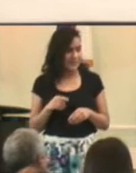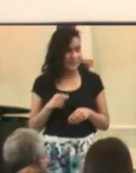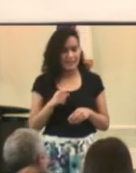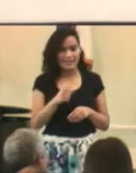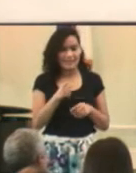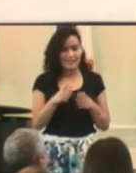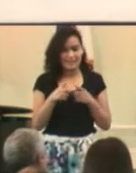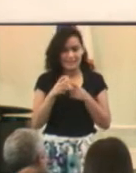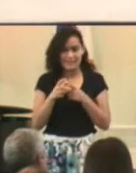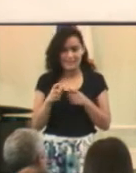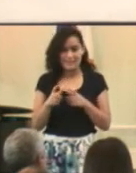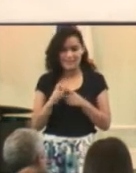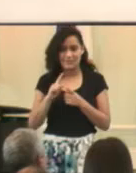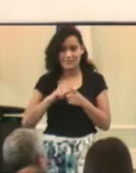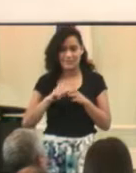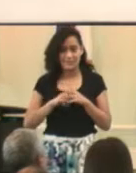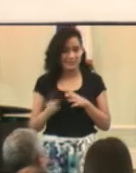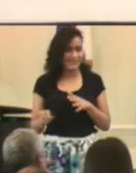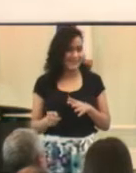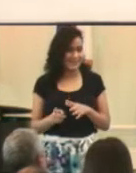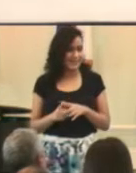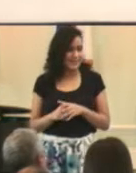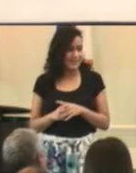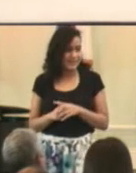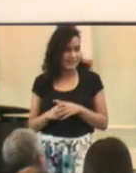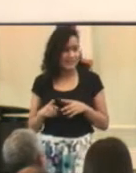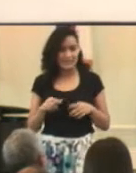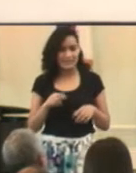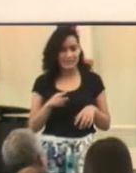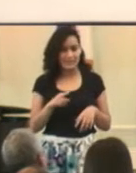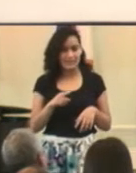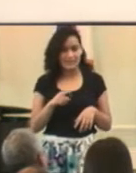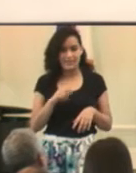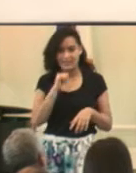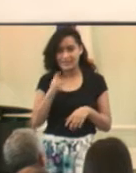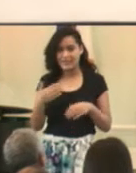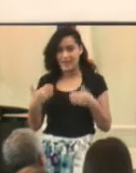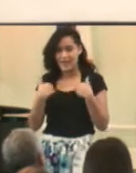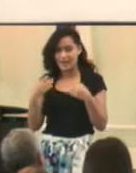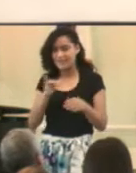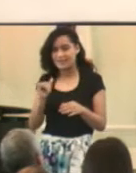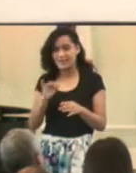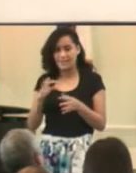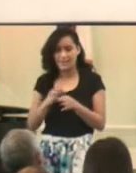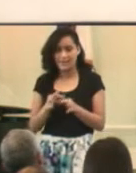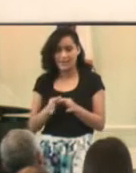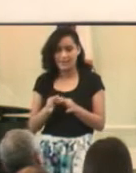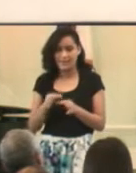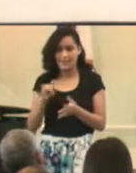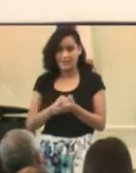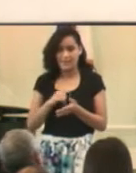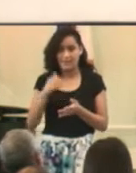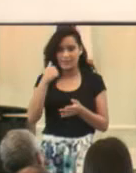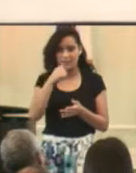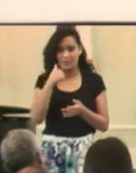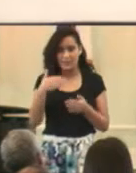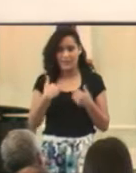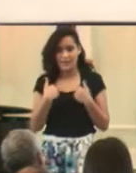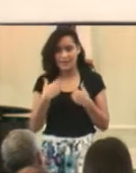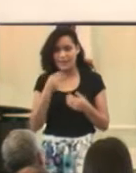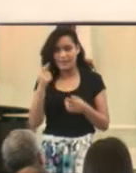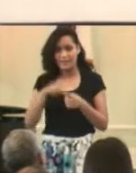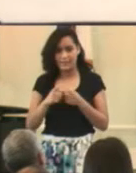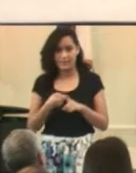running away. Okay? He didn't have the same faith that Rupa had and